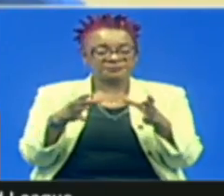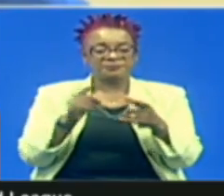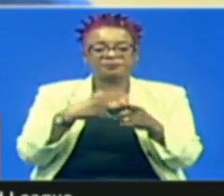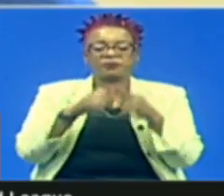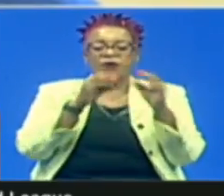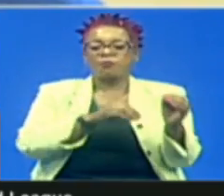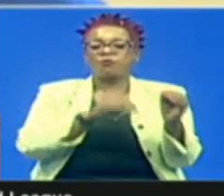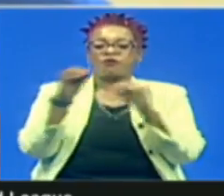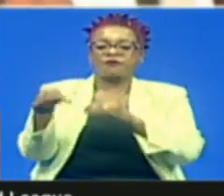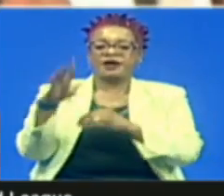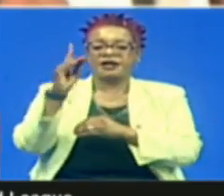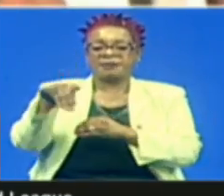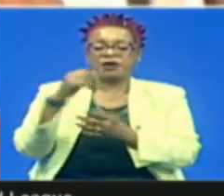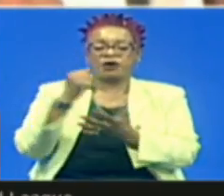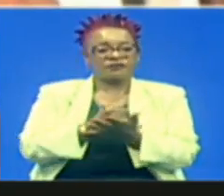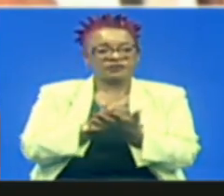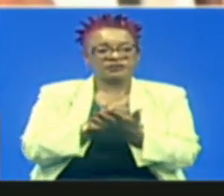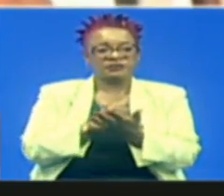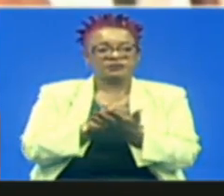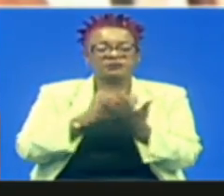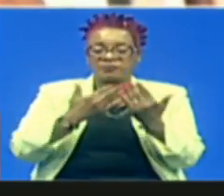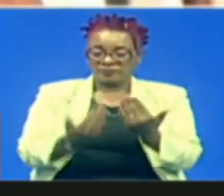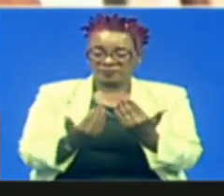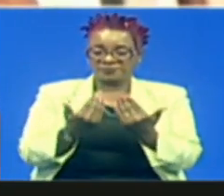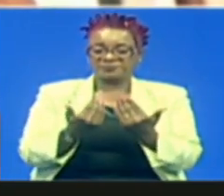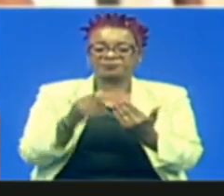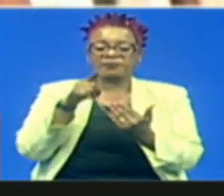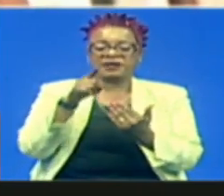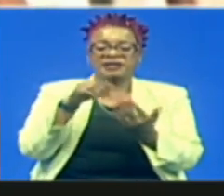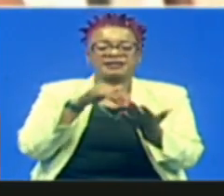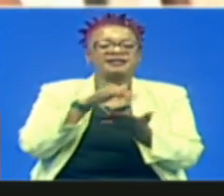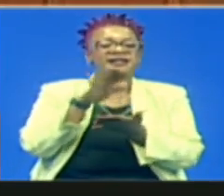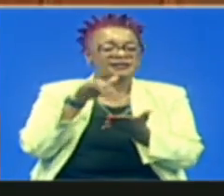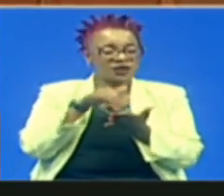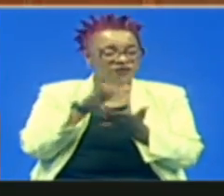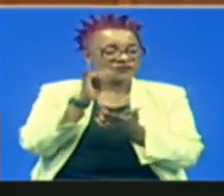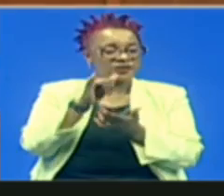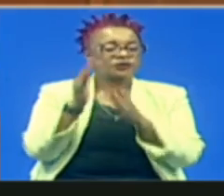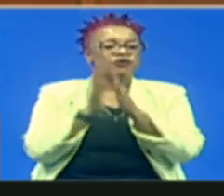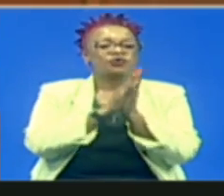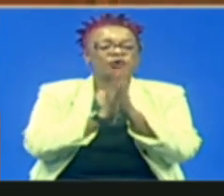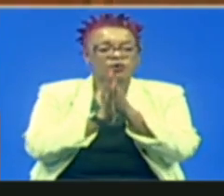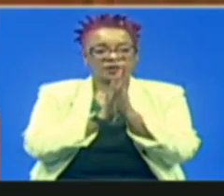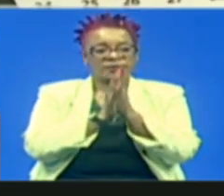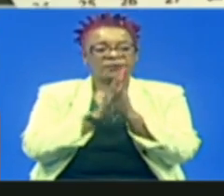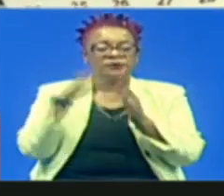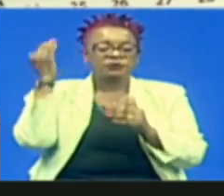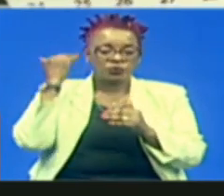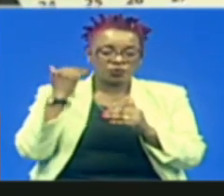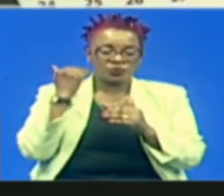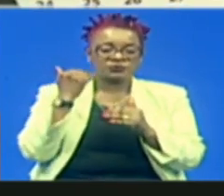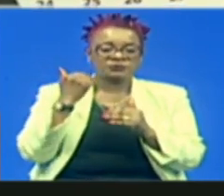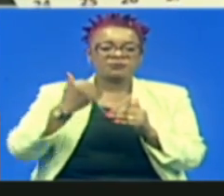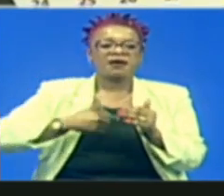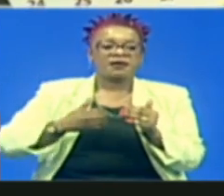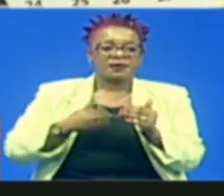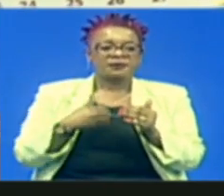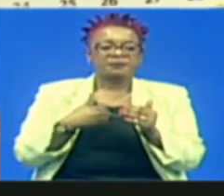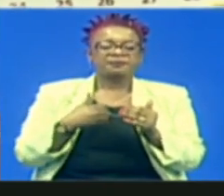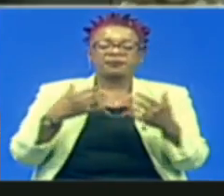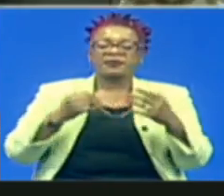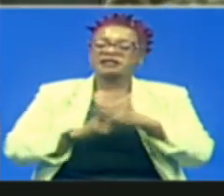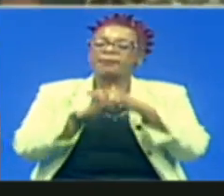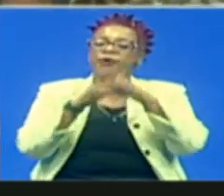office of the deputy president, is seemingly at the very center of the divide. And in court, he had an army of